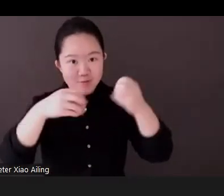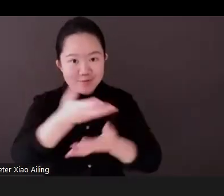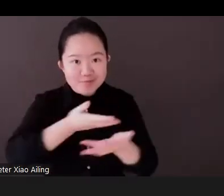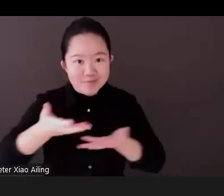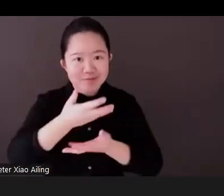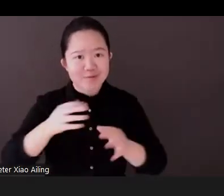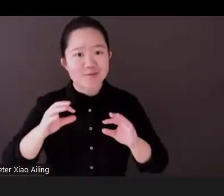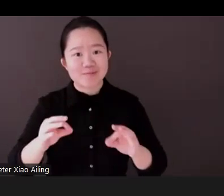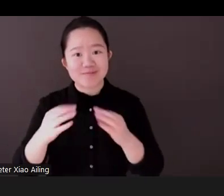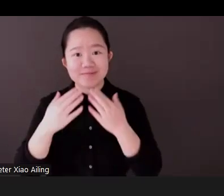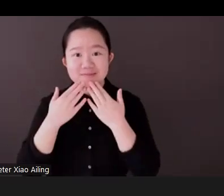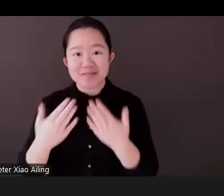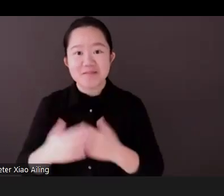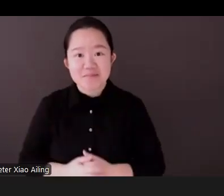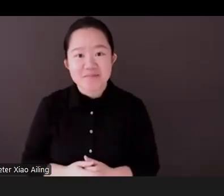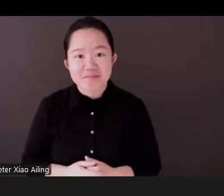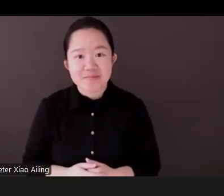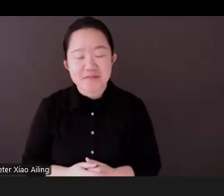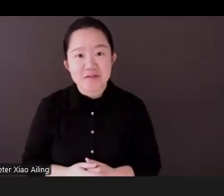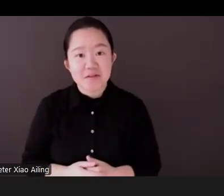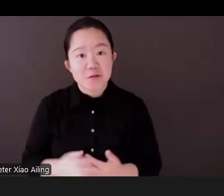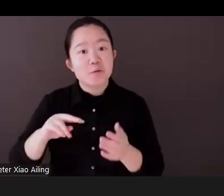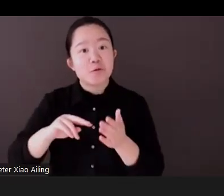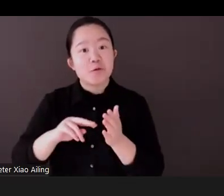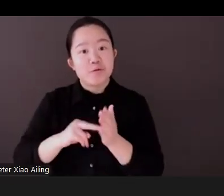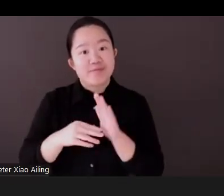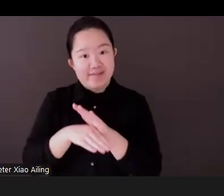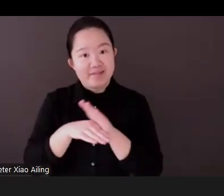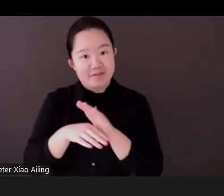Yes. Please state your name first.